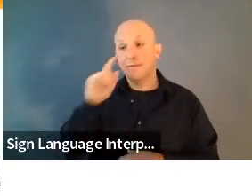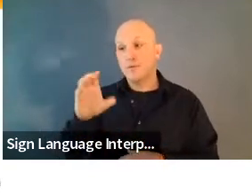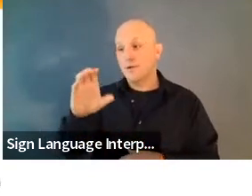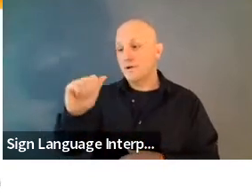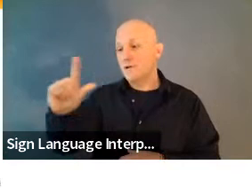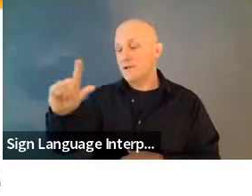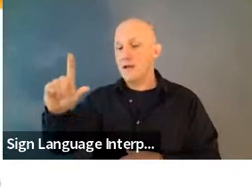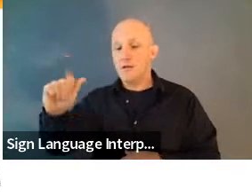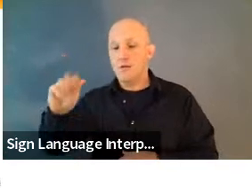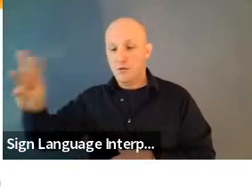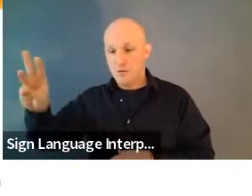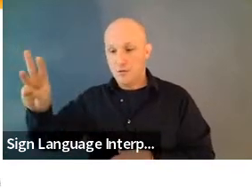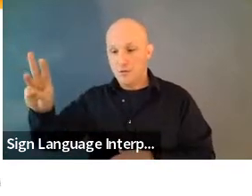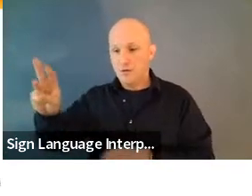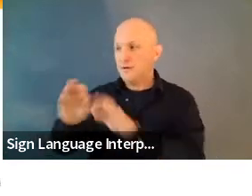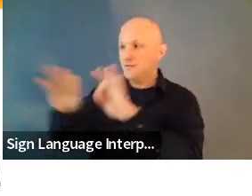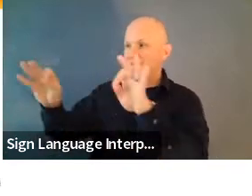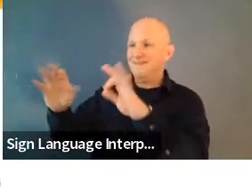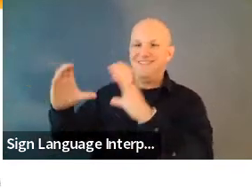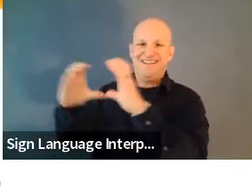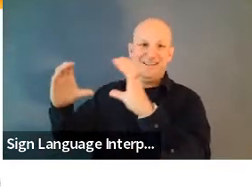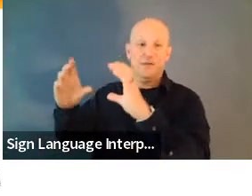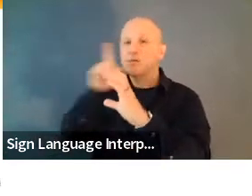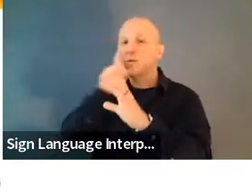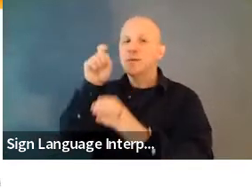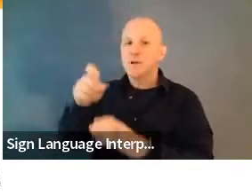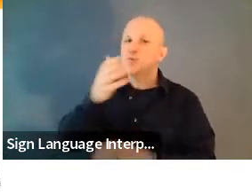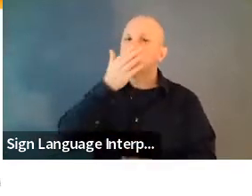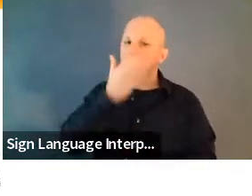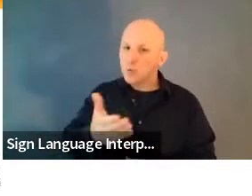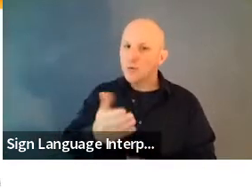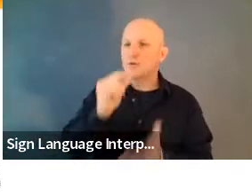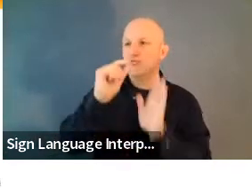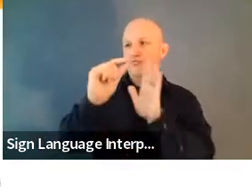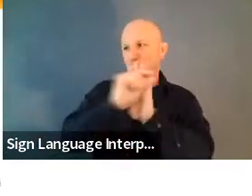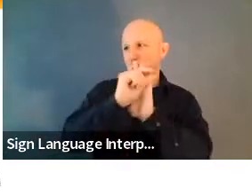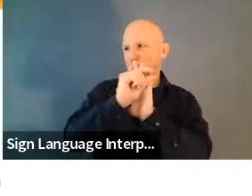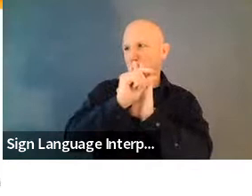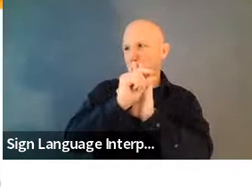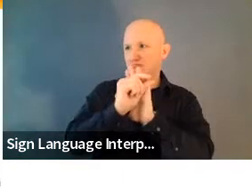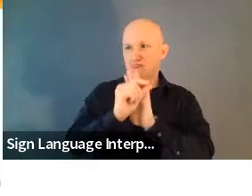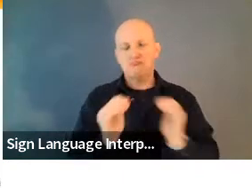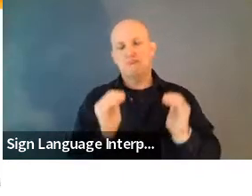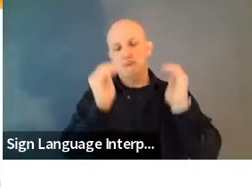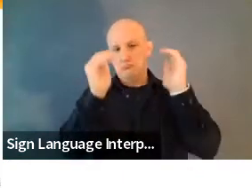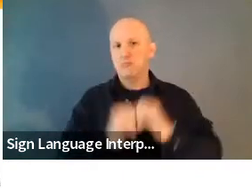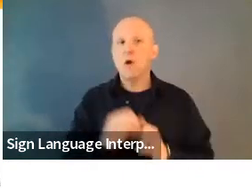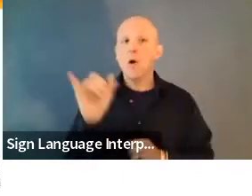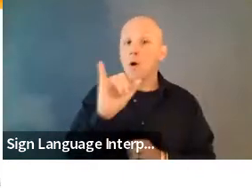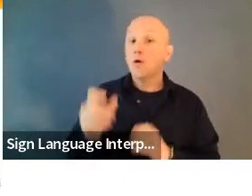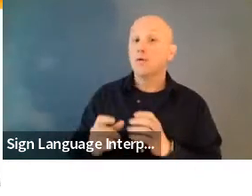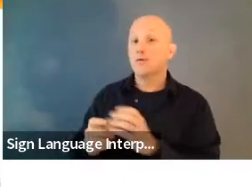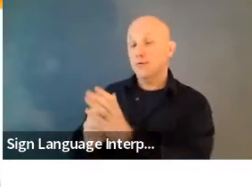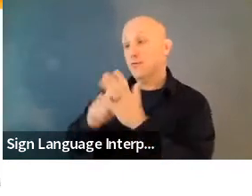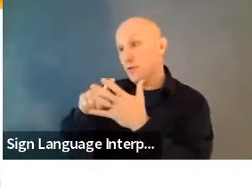must maintain good academic standing. And once enrolled in the program, students will need to successfully complete the required pathway